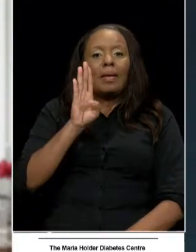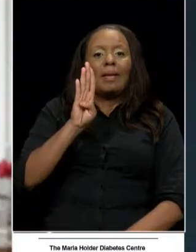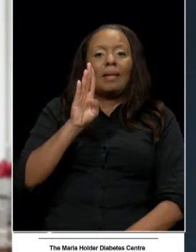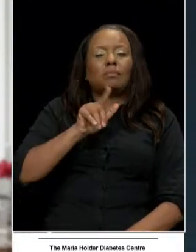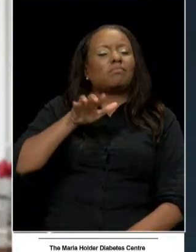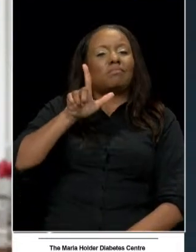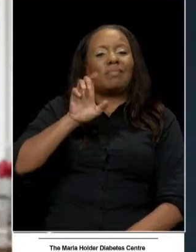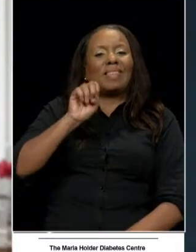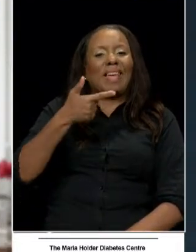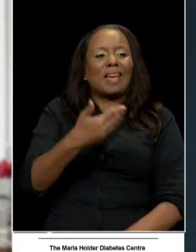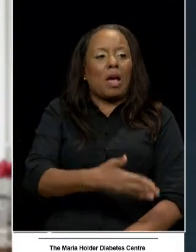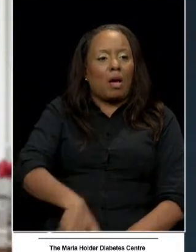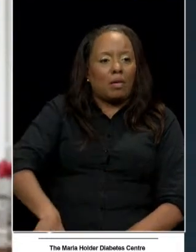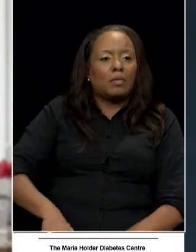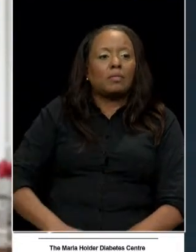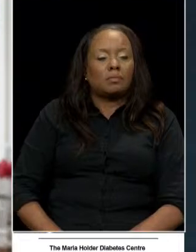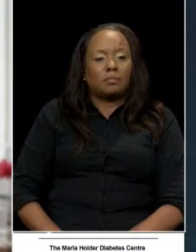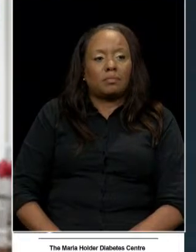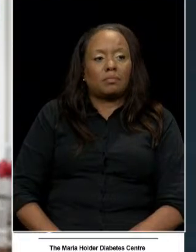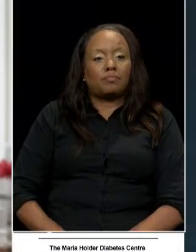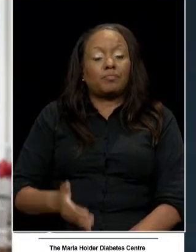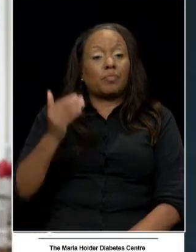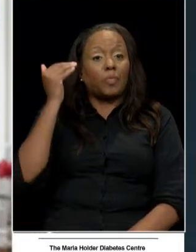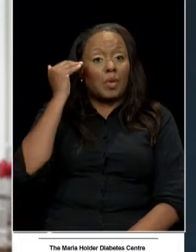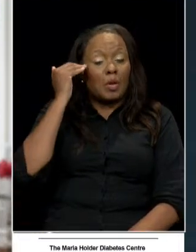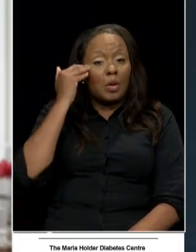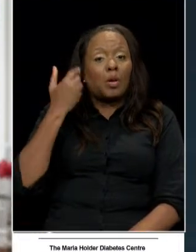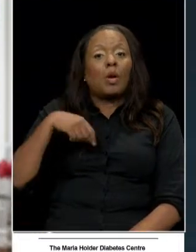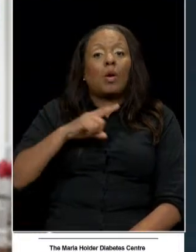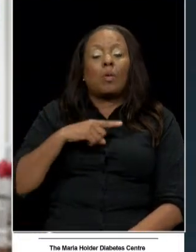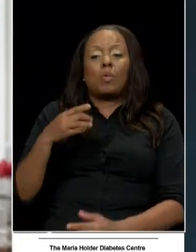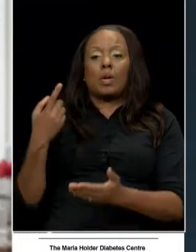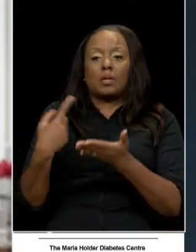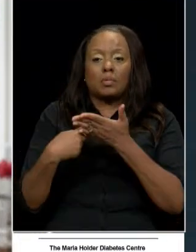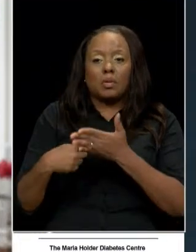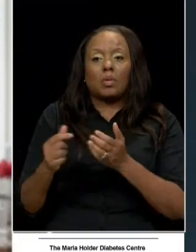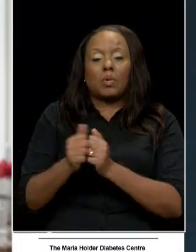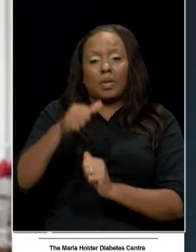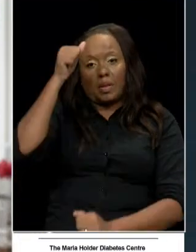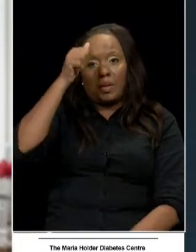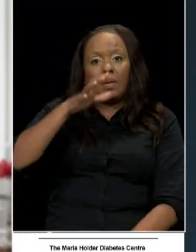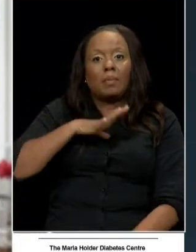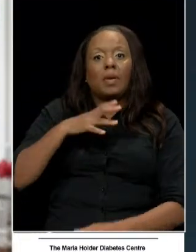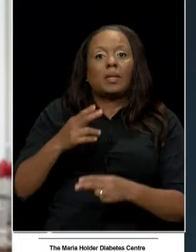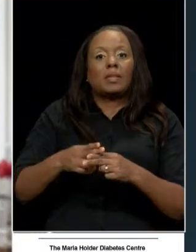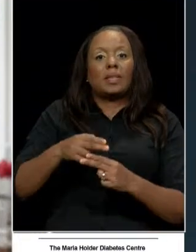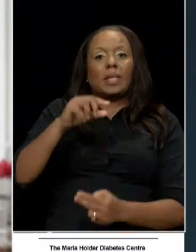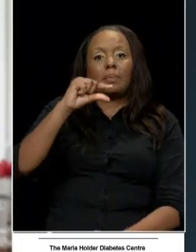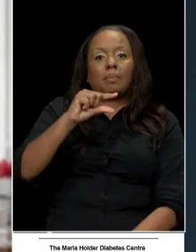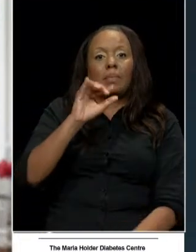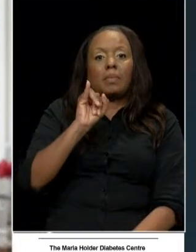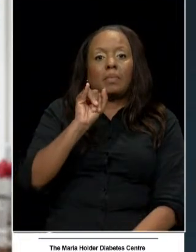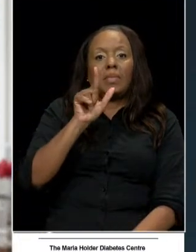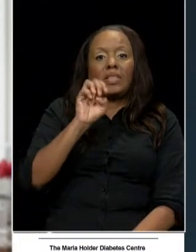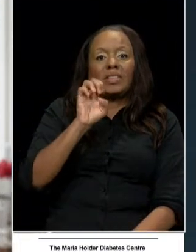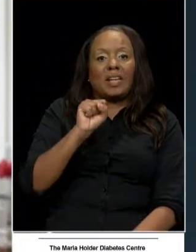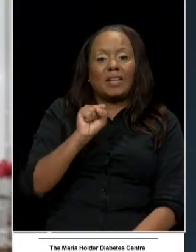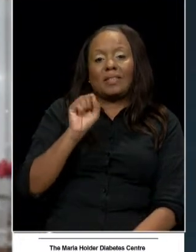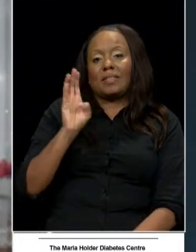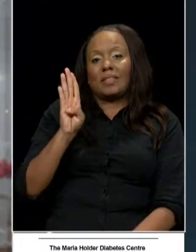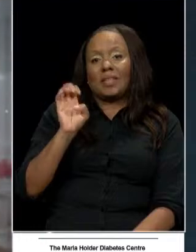is all about Giles Bend. David Ellis had an opportunity to chat with him earlier this week. Let's take a look.